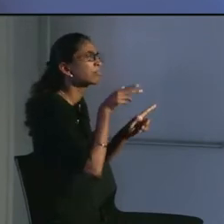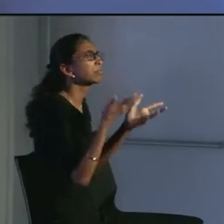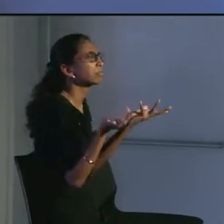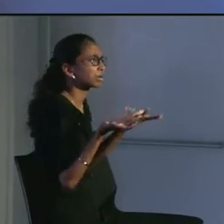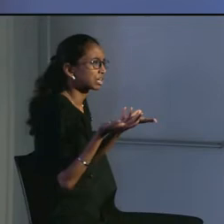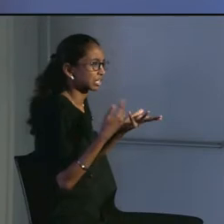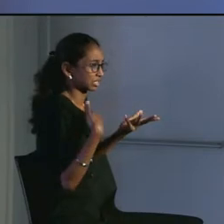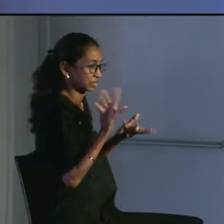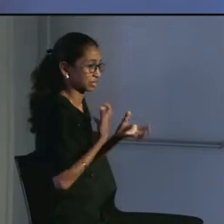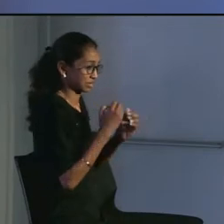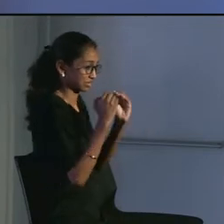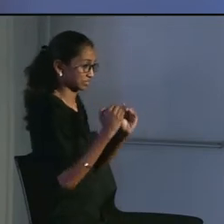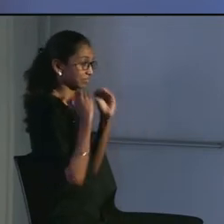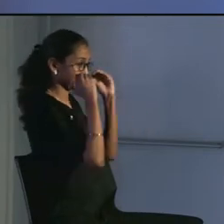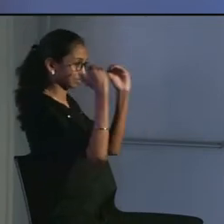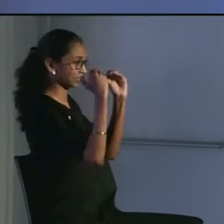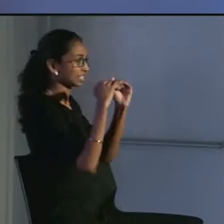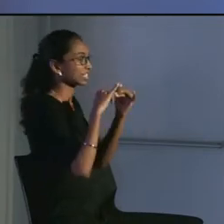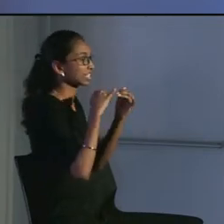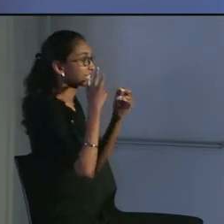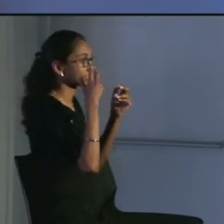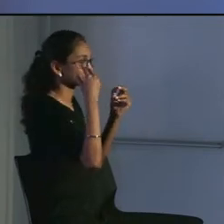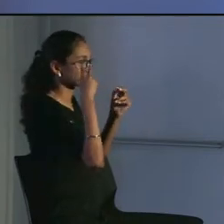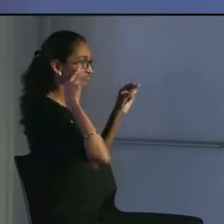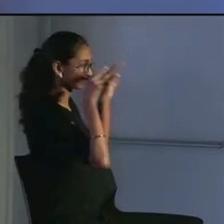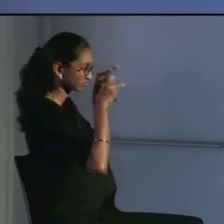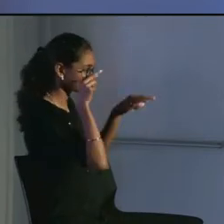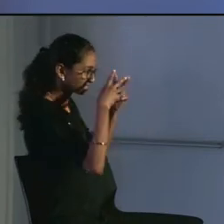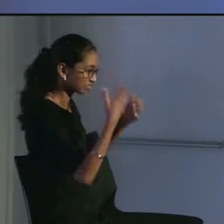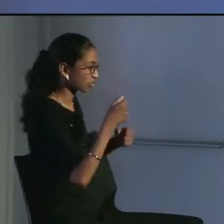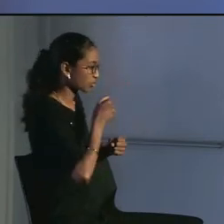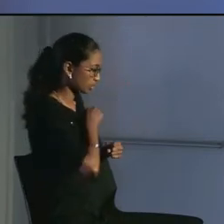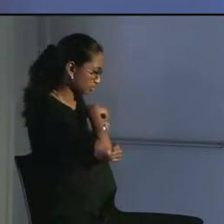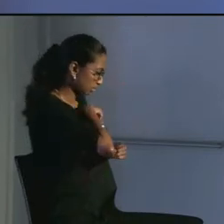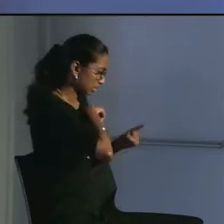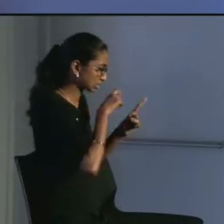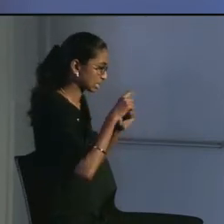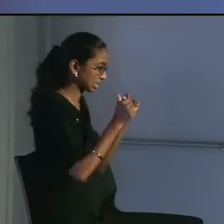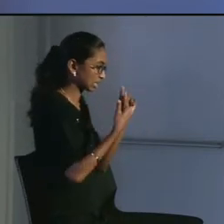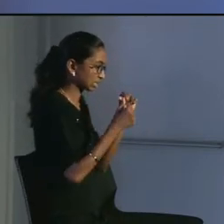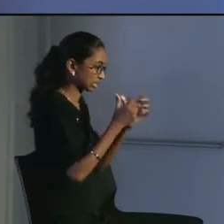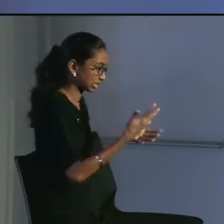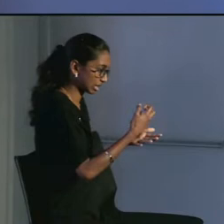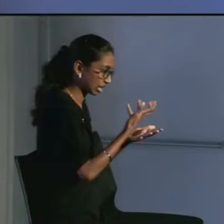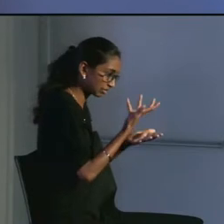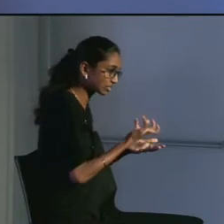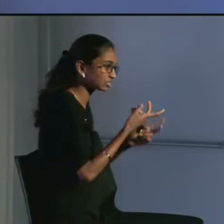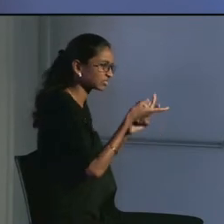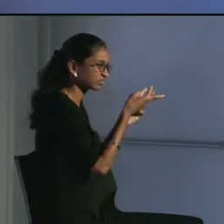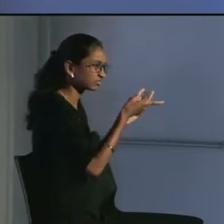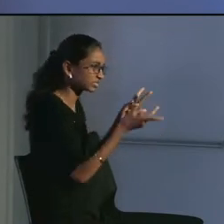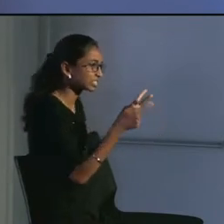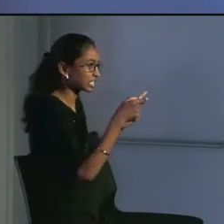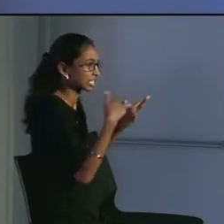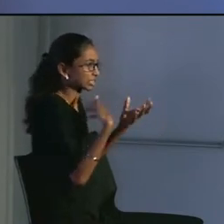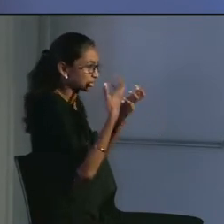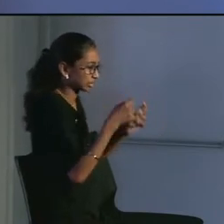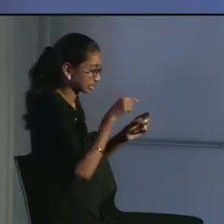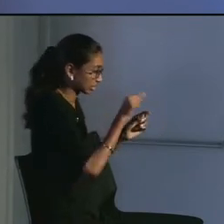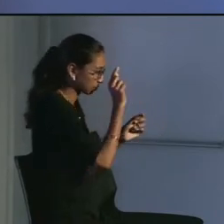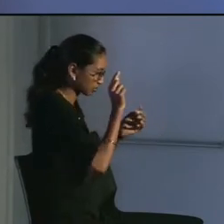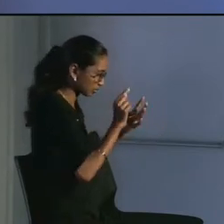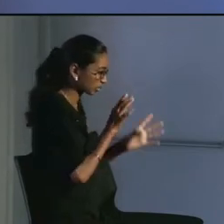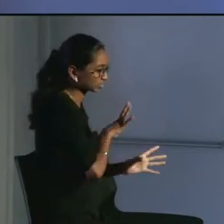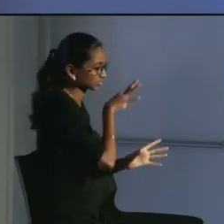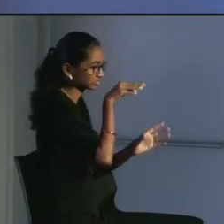such high degree of surveillance, such lack of personal data, and so on and so forth? So I just want to place all of these points, so